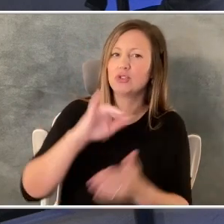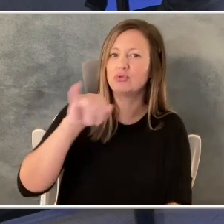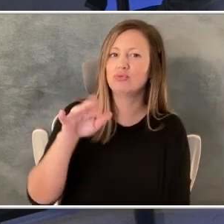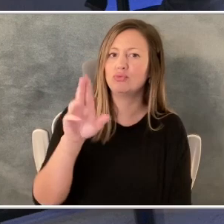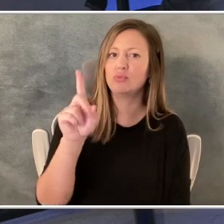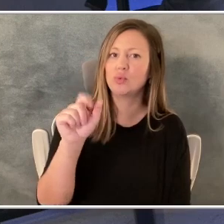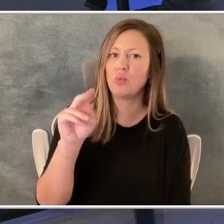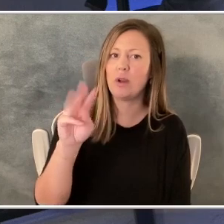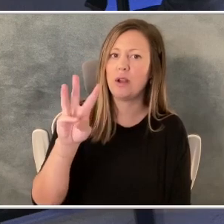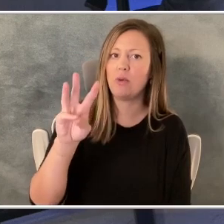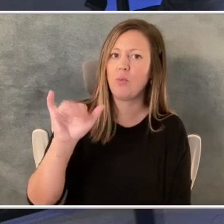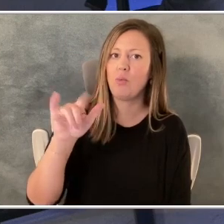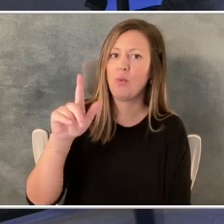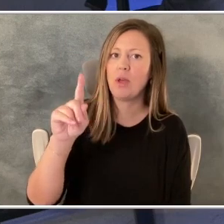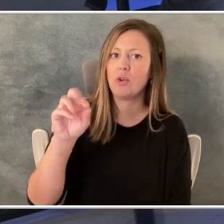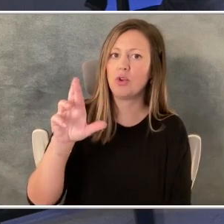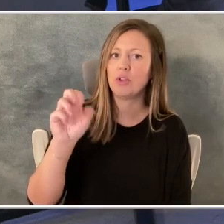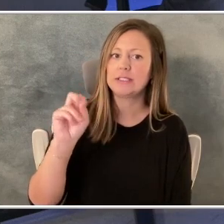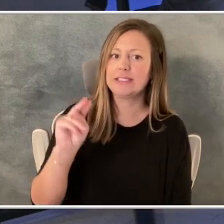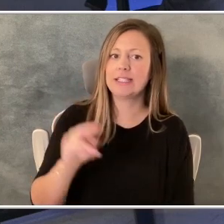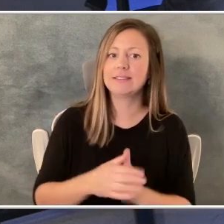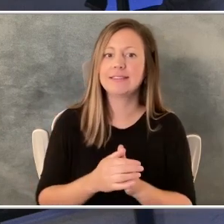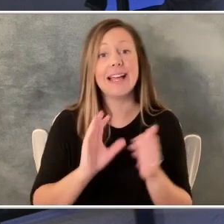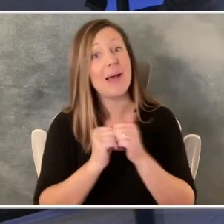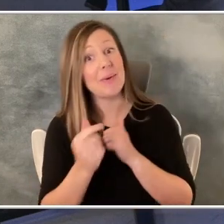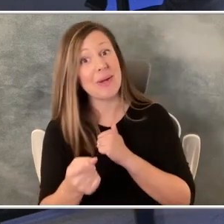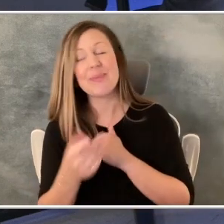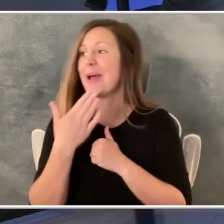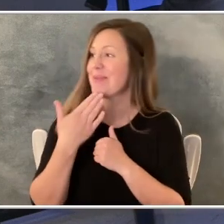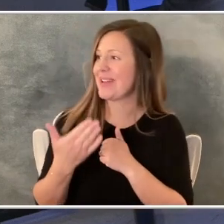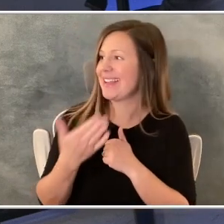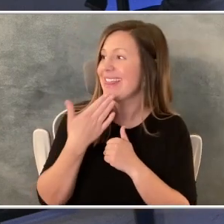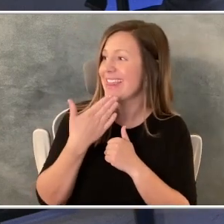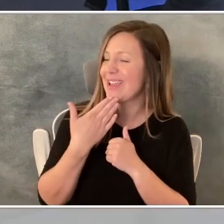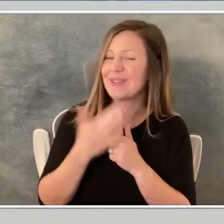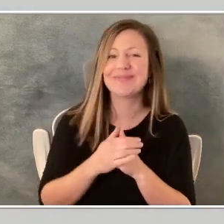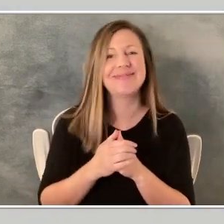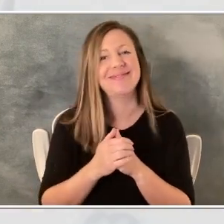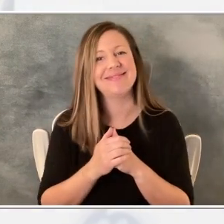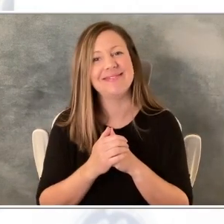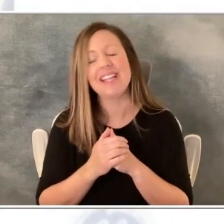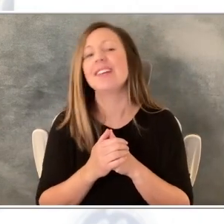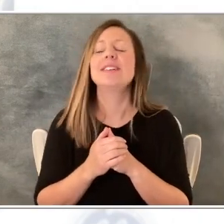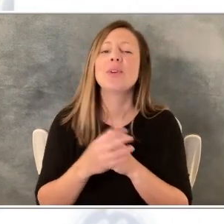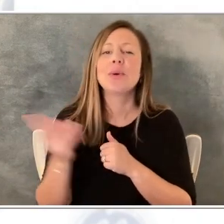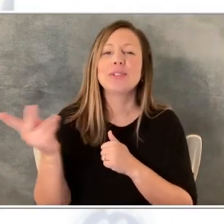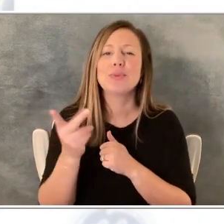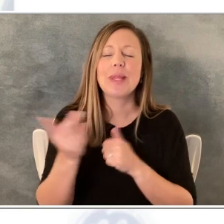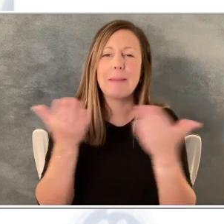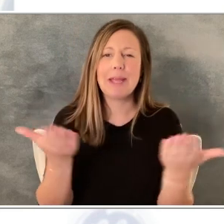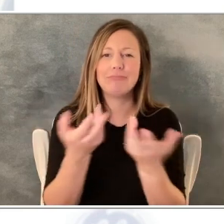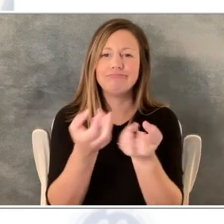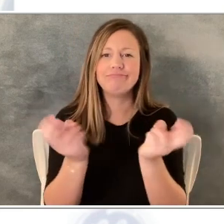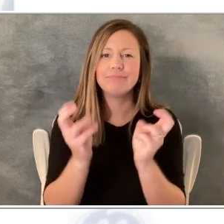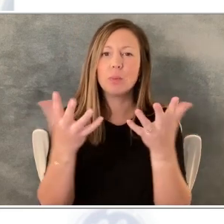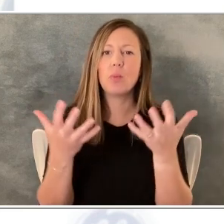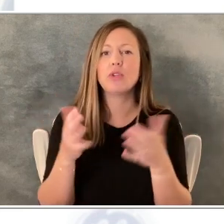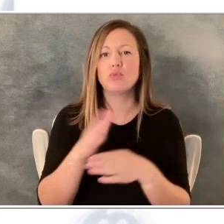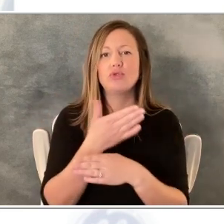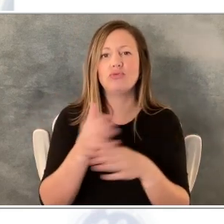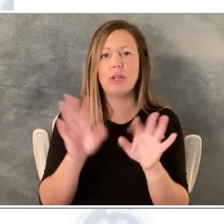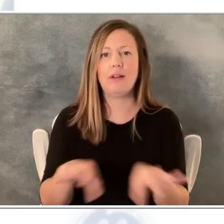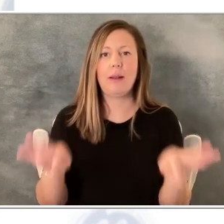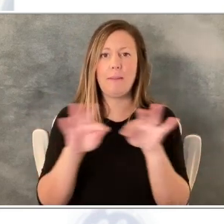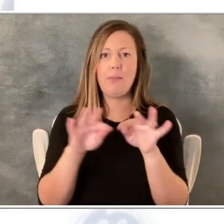Dr. Wilkerson, how are you? Good, thank you very much. Good to have you. We brought these two together because we wanted to share an important story, because in just a few